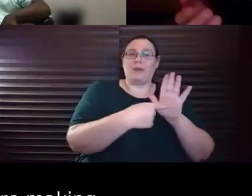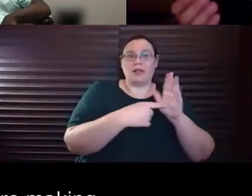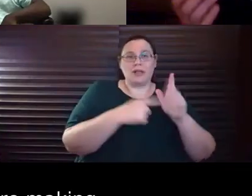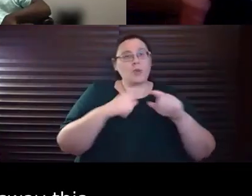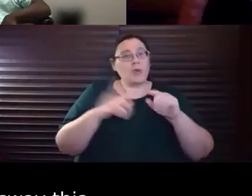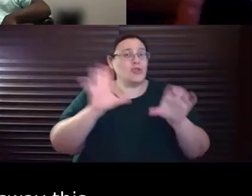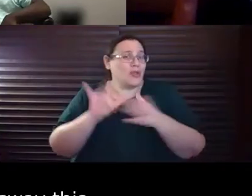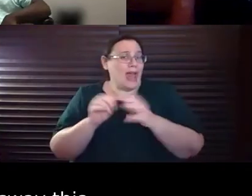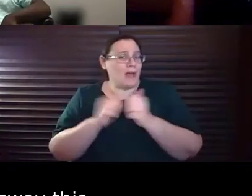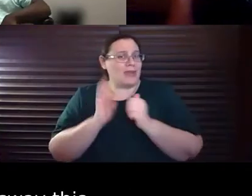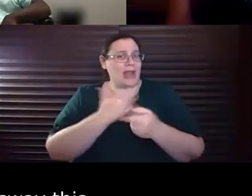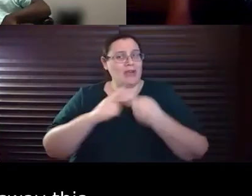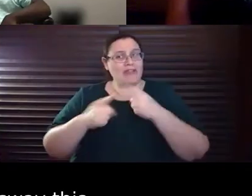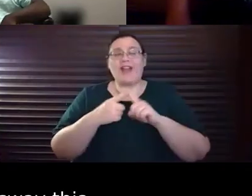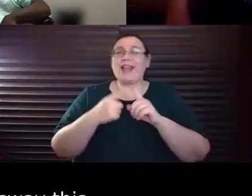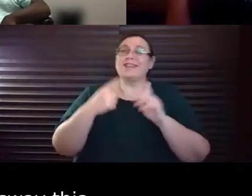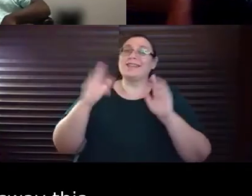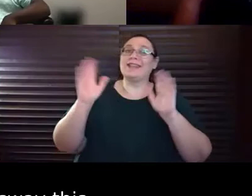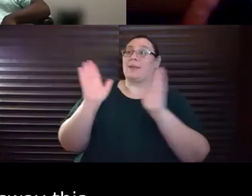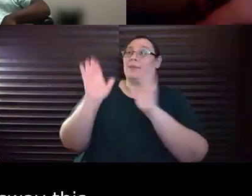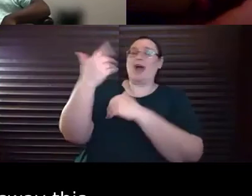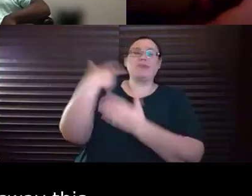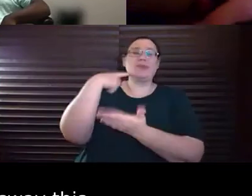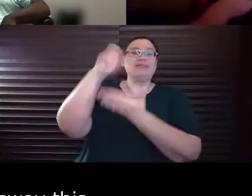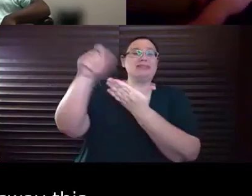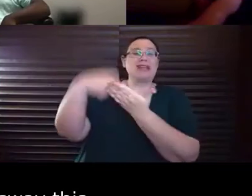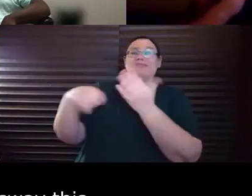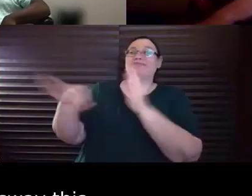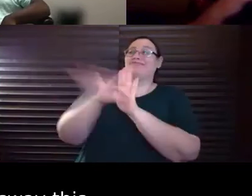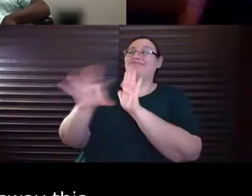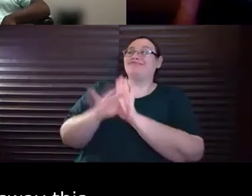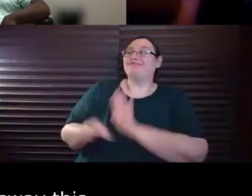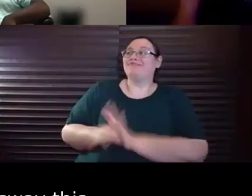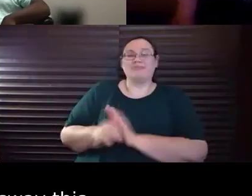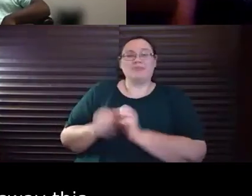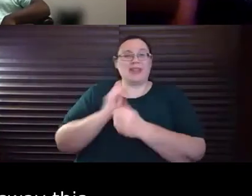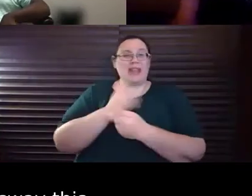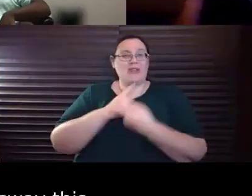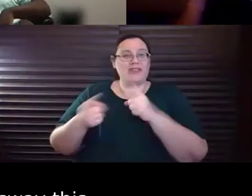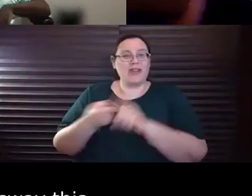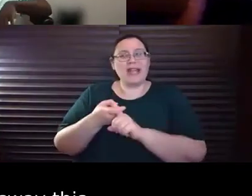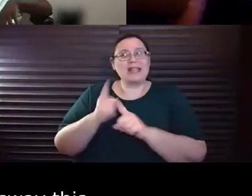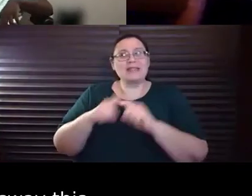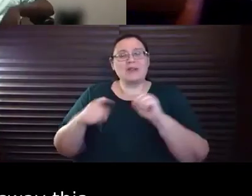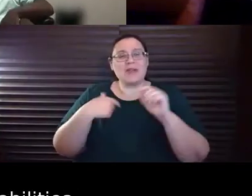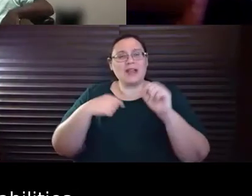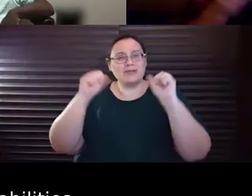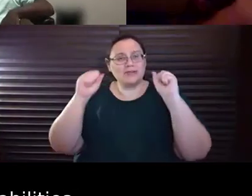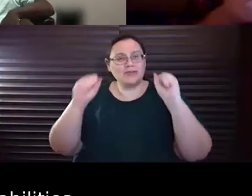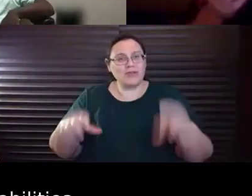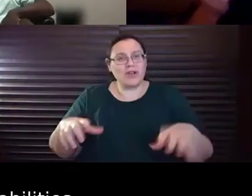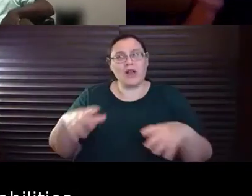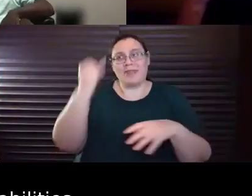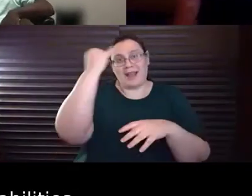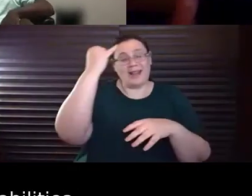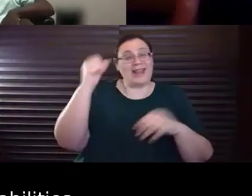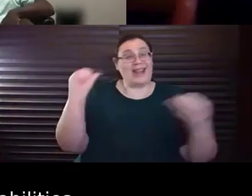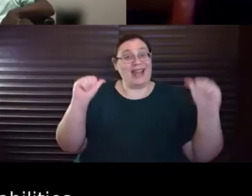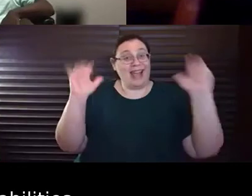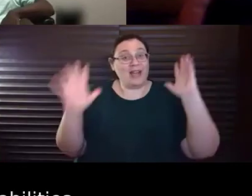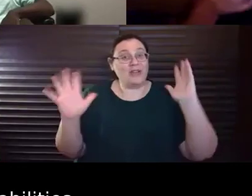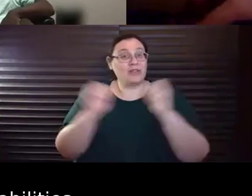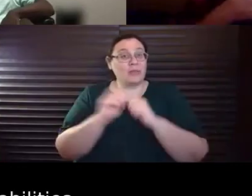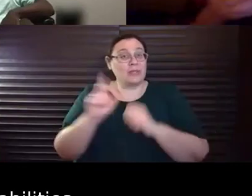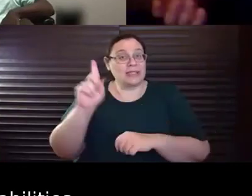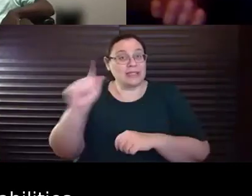film that needs to sway this preconceived notion that actors with disabilities like